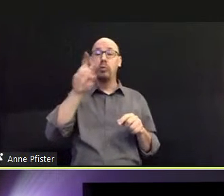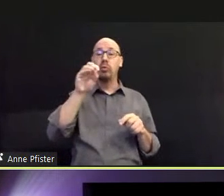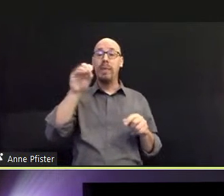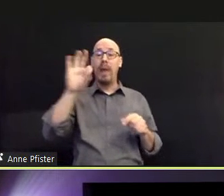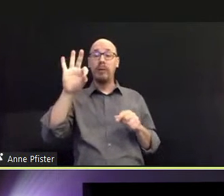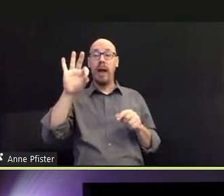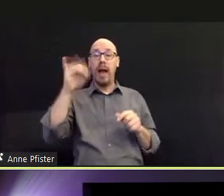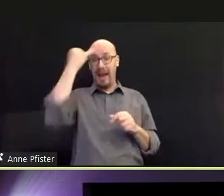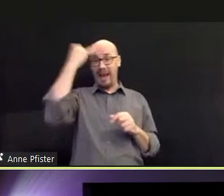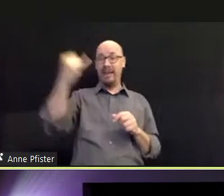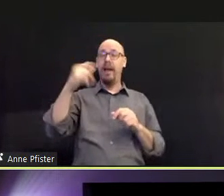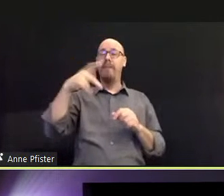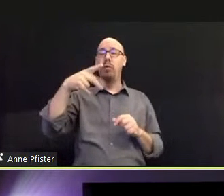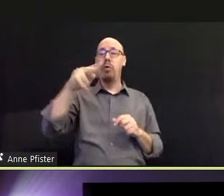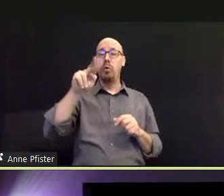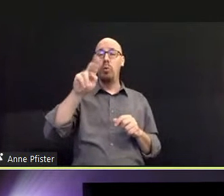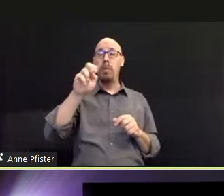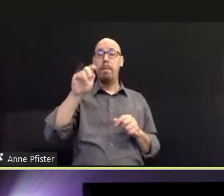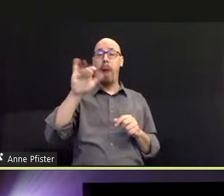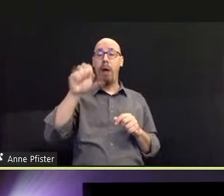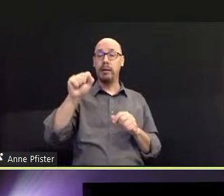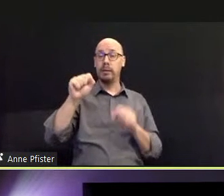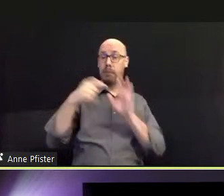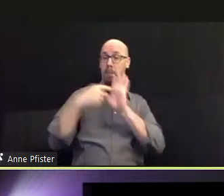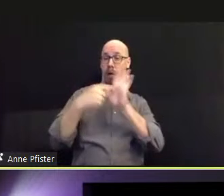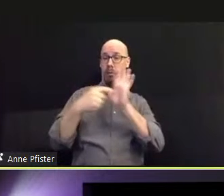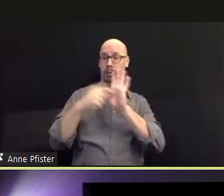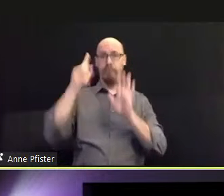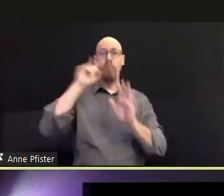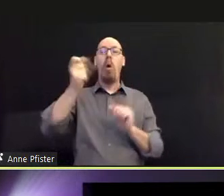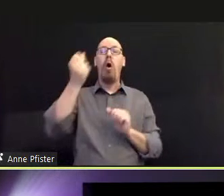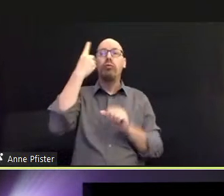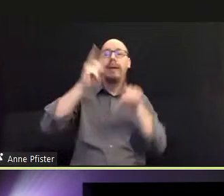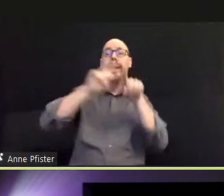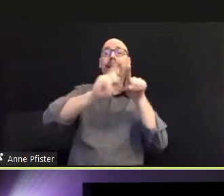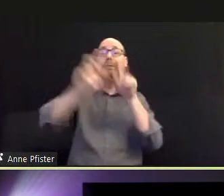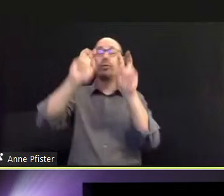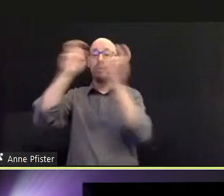models for understanding topics. I have school-aged children at home, and